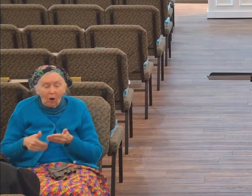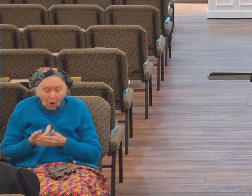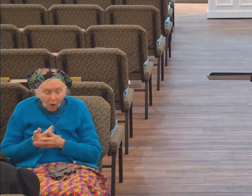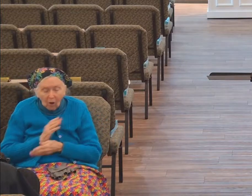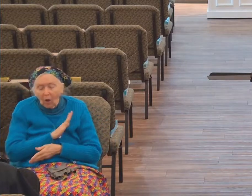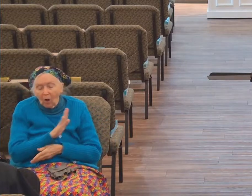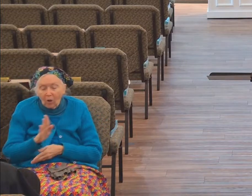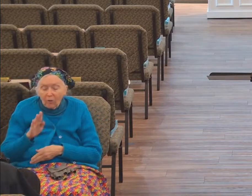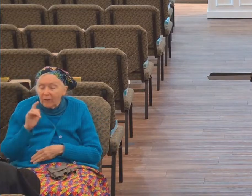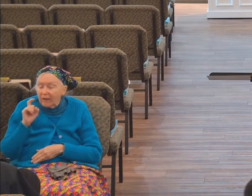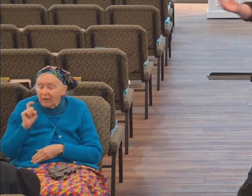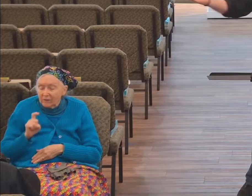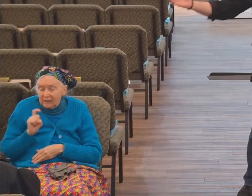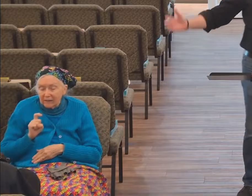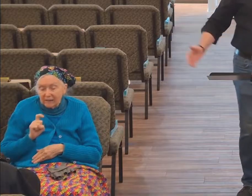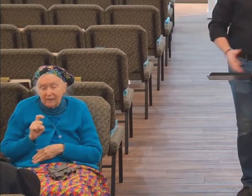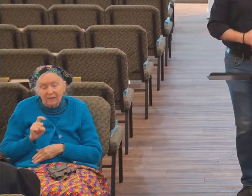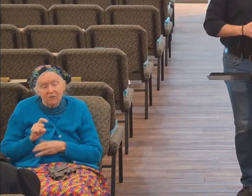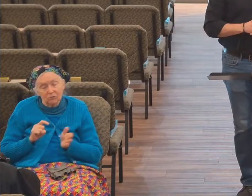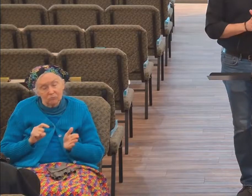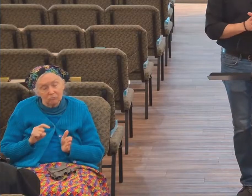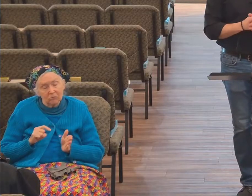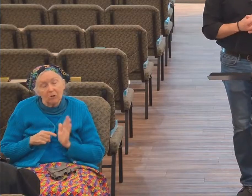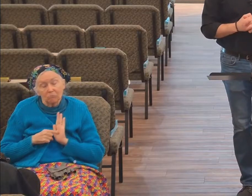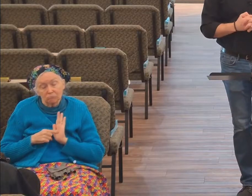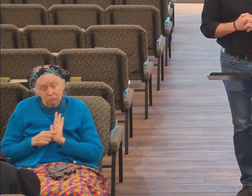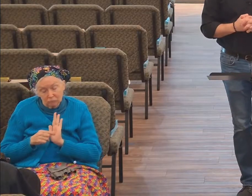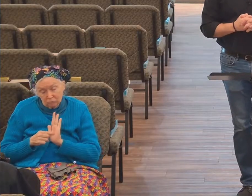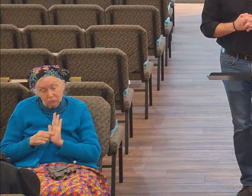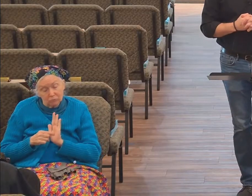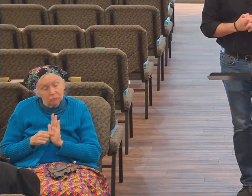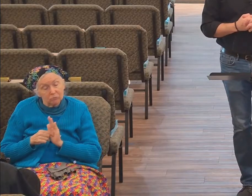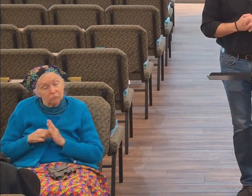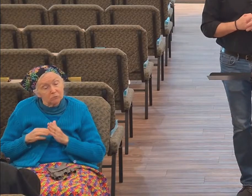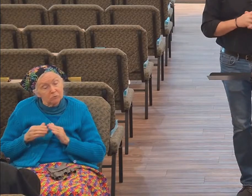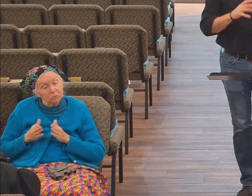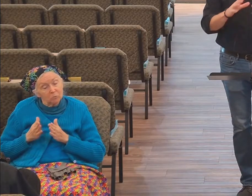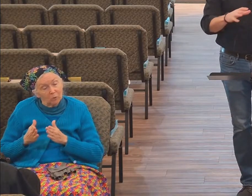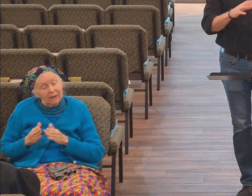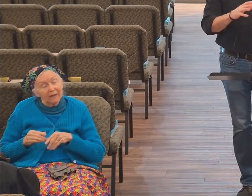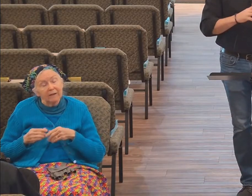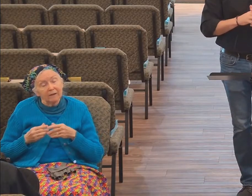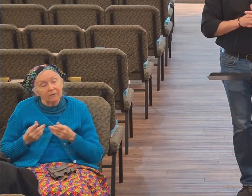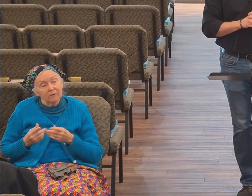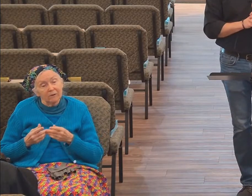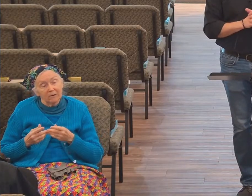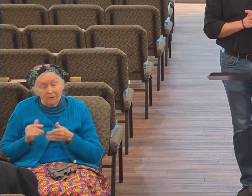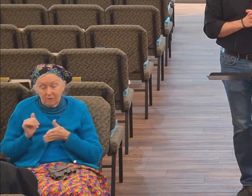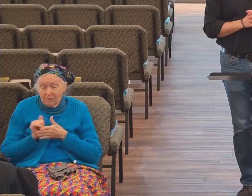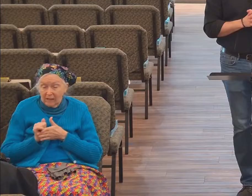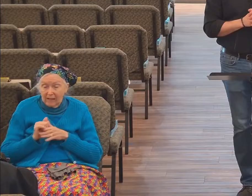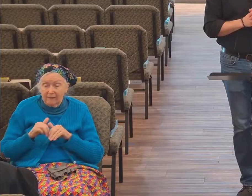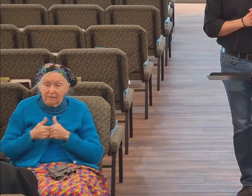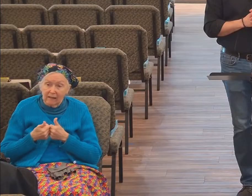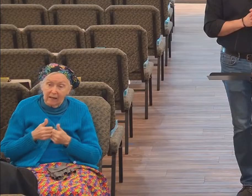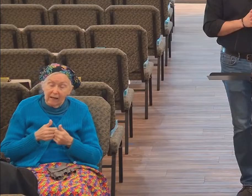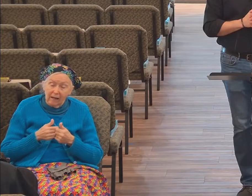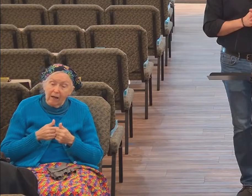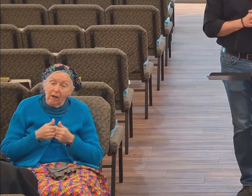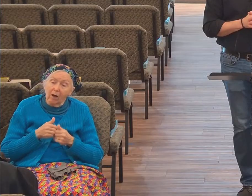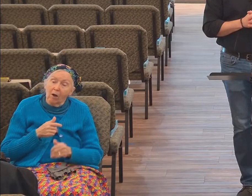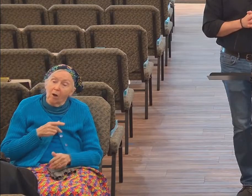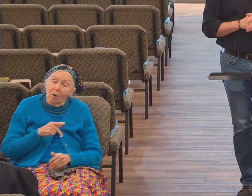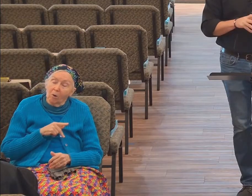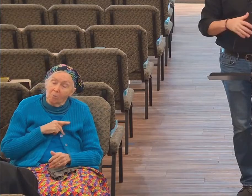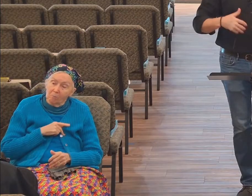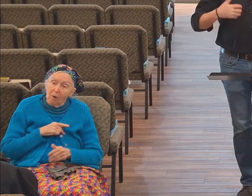Yeah. Directional, right? This is his leadership style. Okay, that's